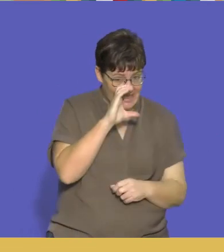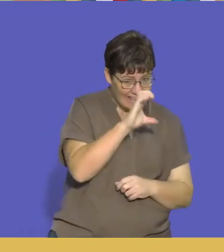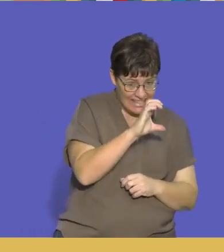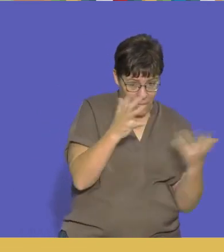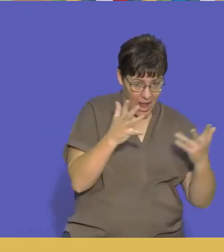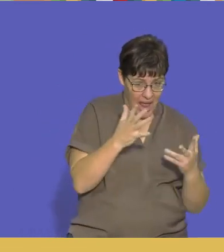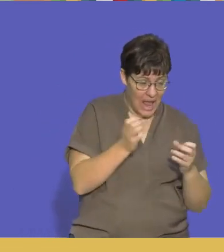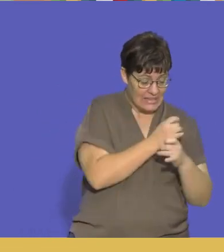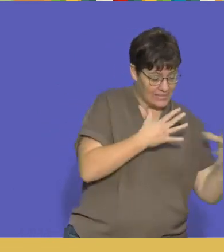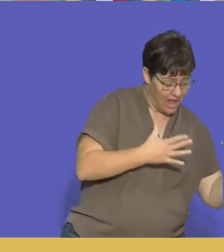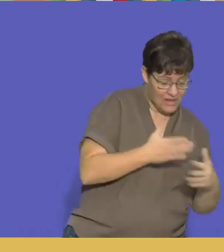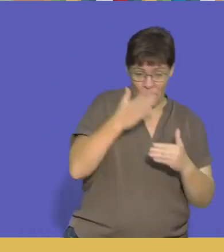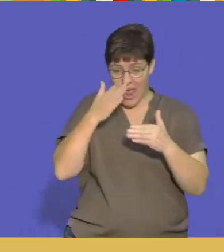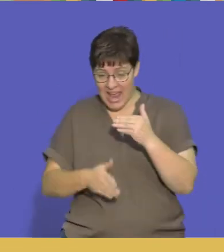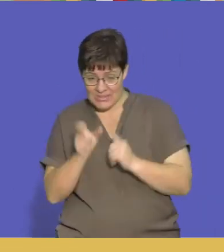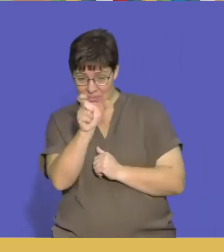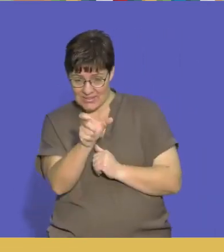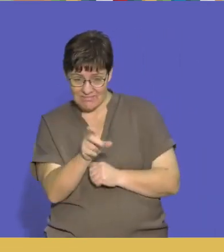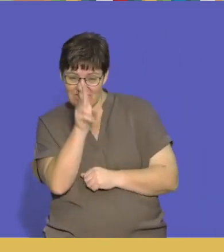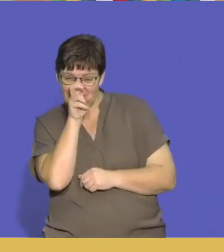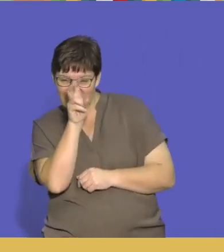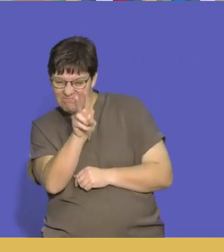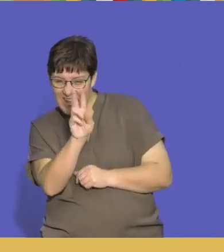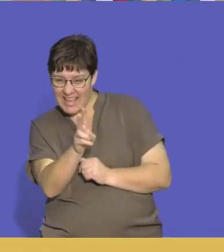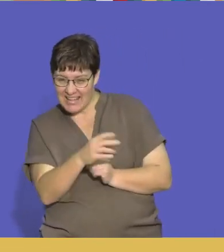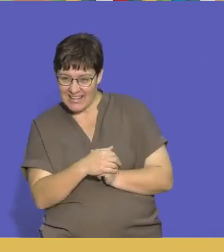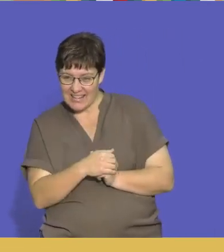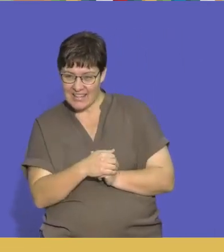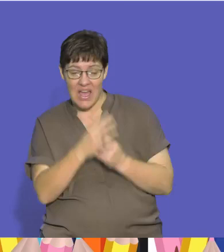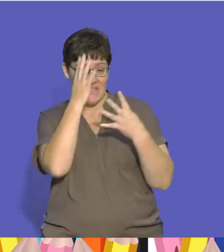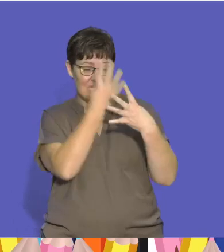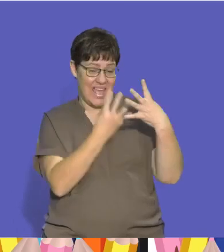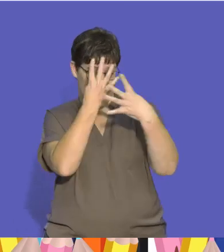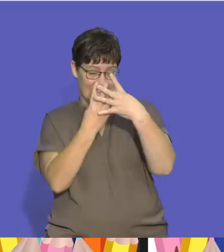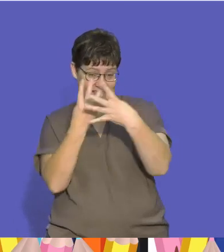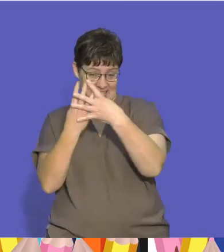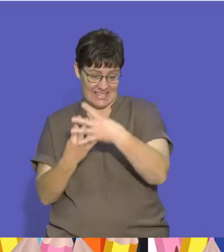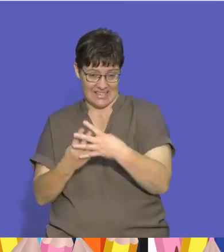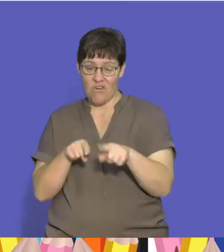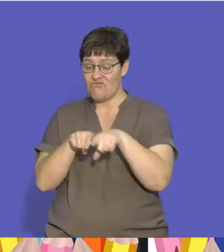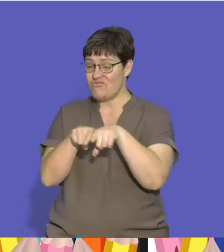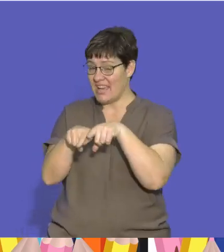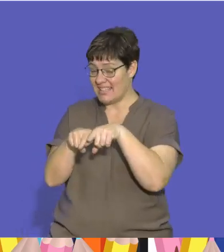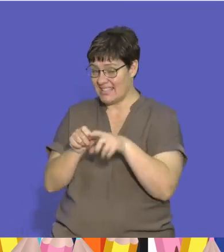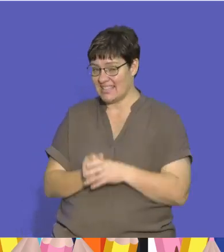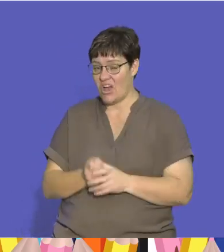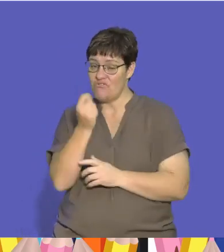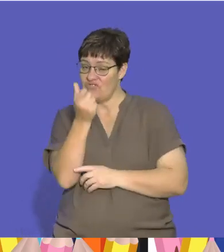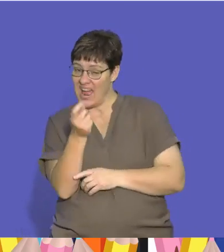beginning or at the end of these words? Listen again. Fence,